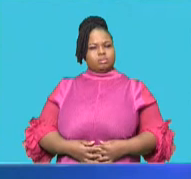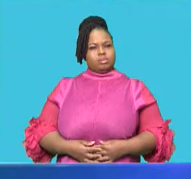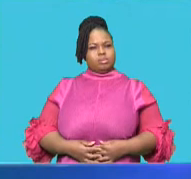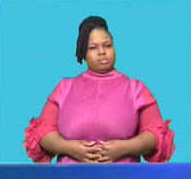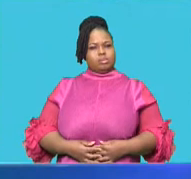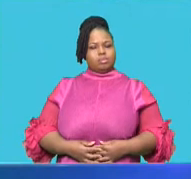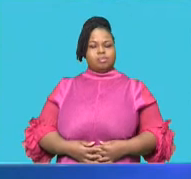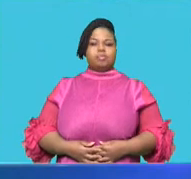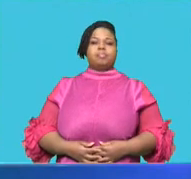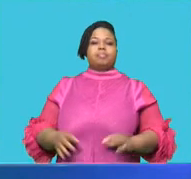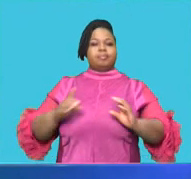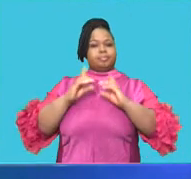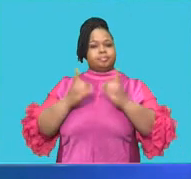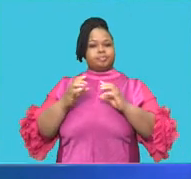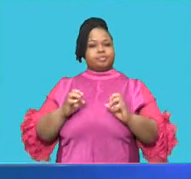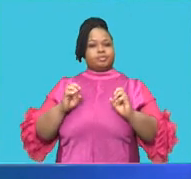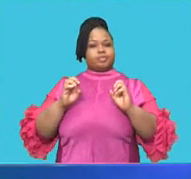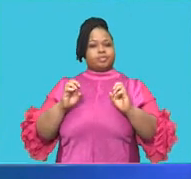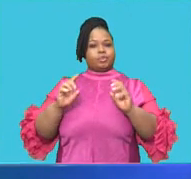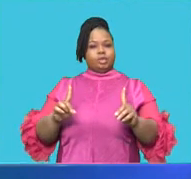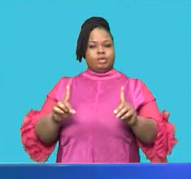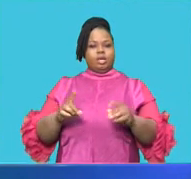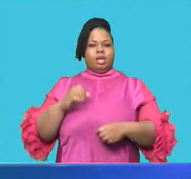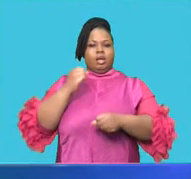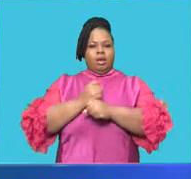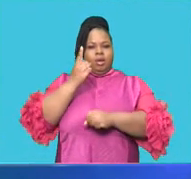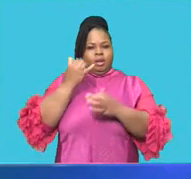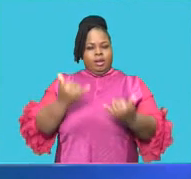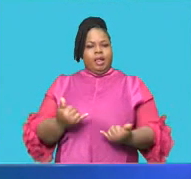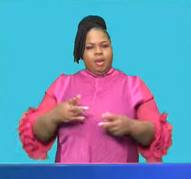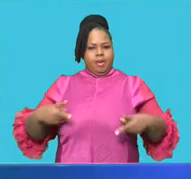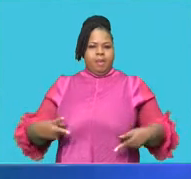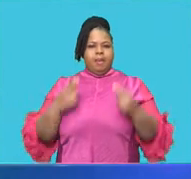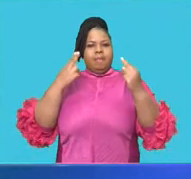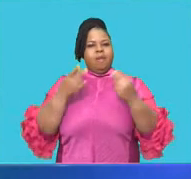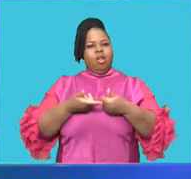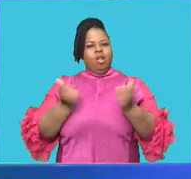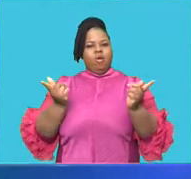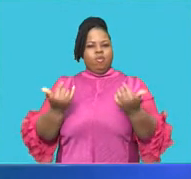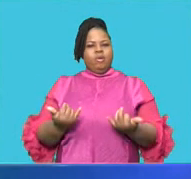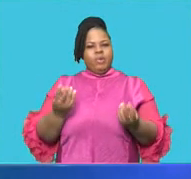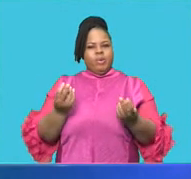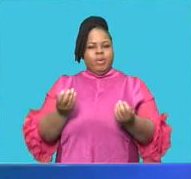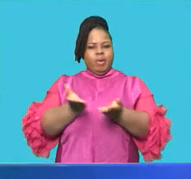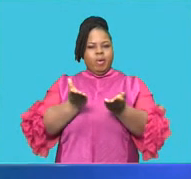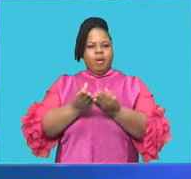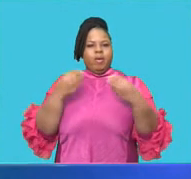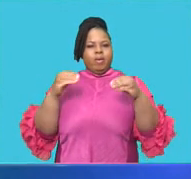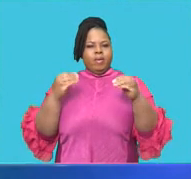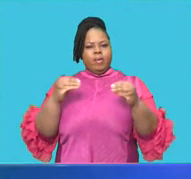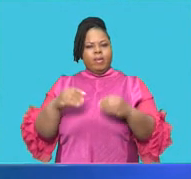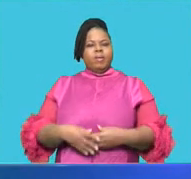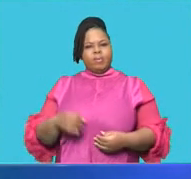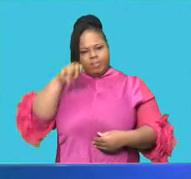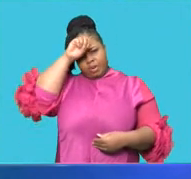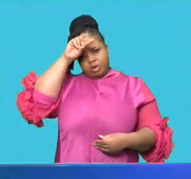Umyanga weze mfundwe sifundazwe ni saseko ligeu tulengu uksemte 20 skole silewezo huwebo na mapiznisa kui Osren